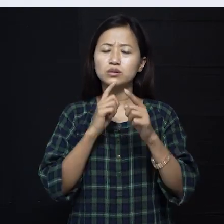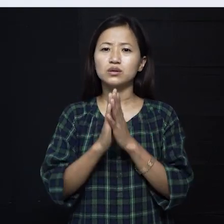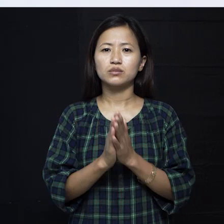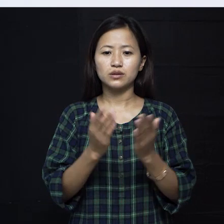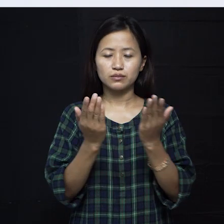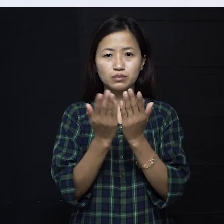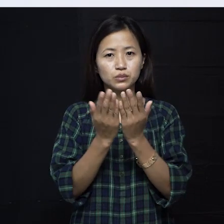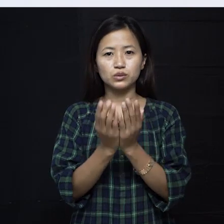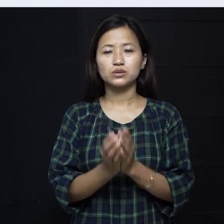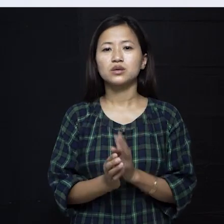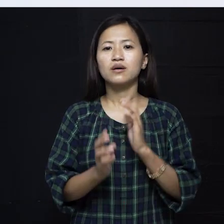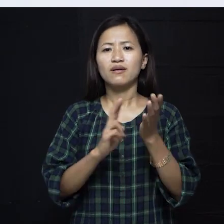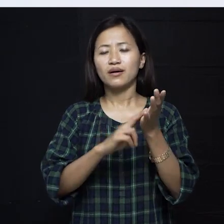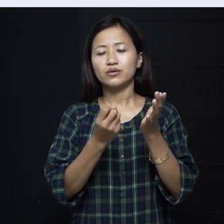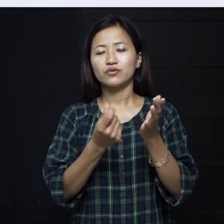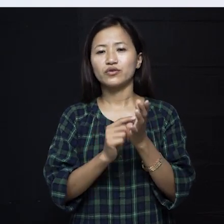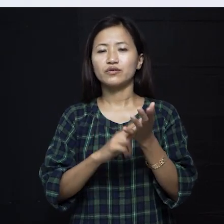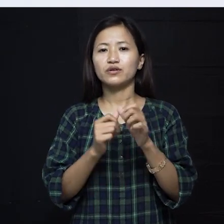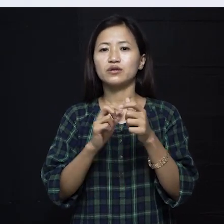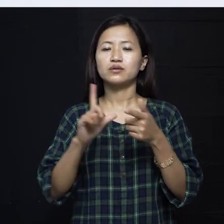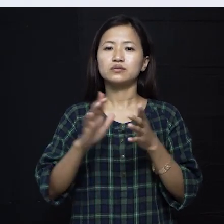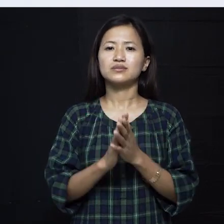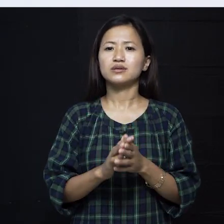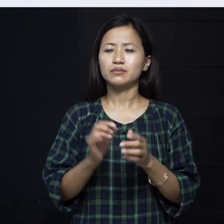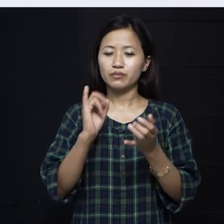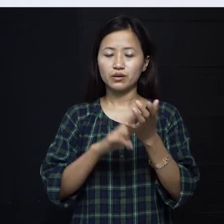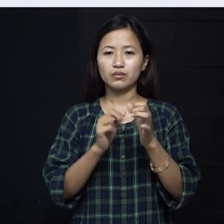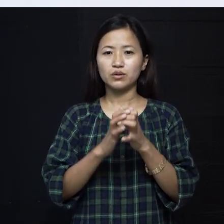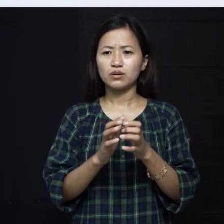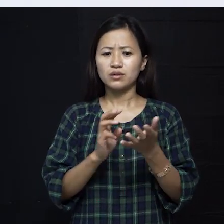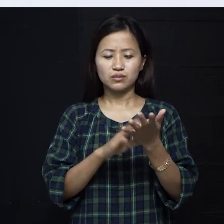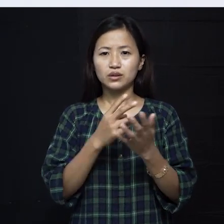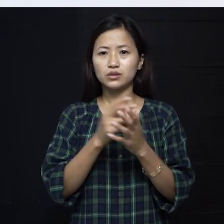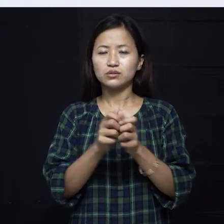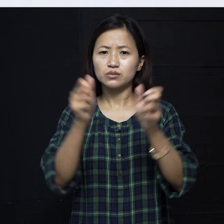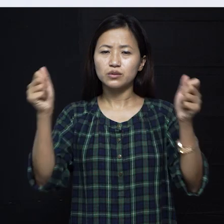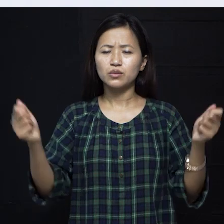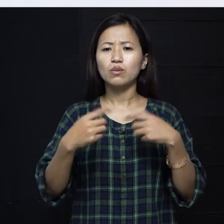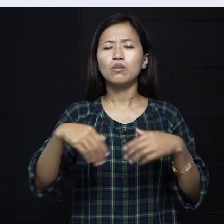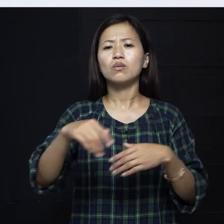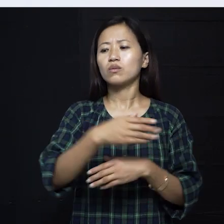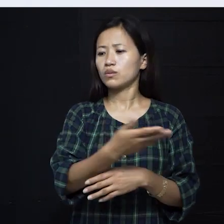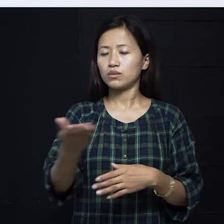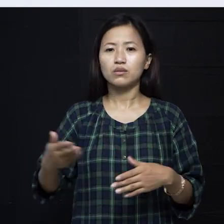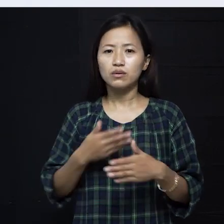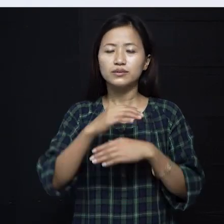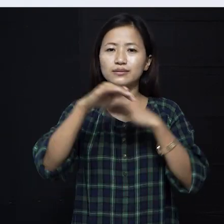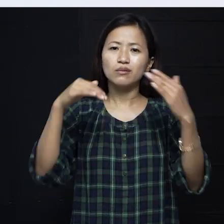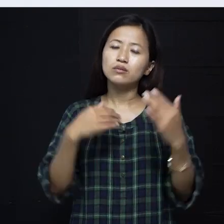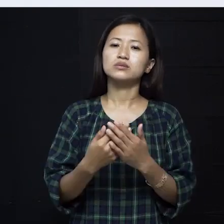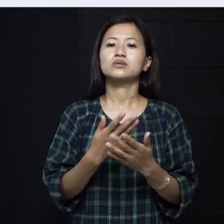can be your textbook, the novels, the comics, magazines, okay? Newspapers, all those are called